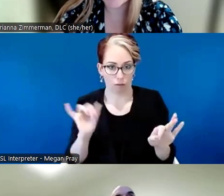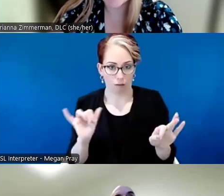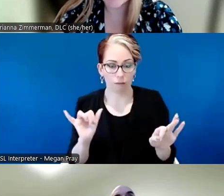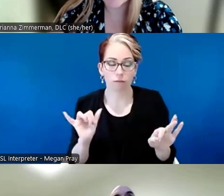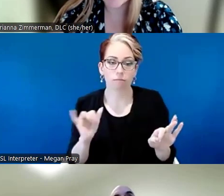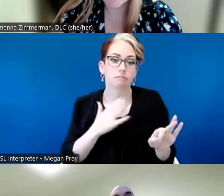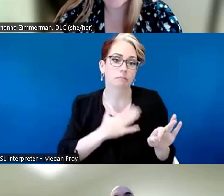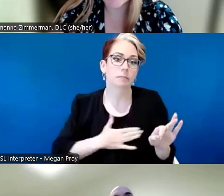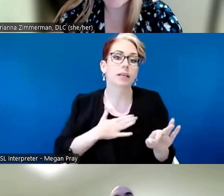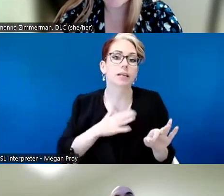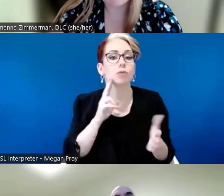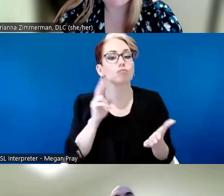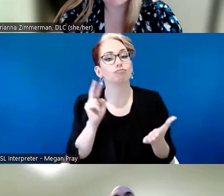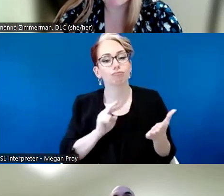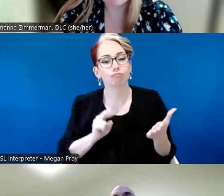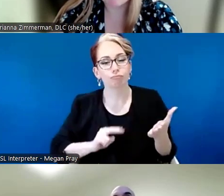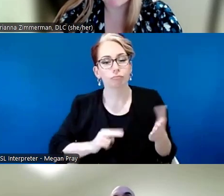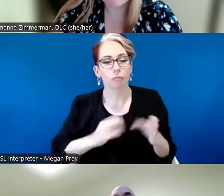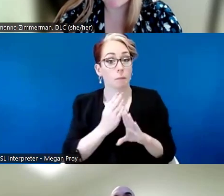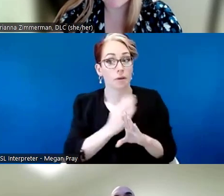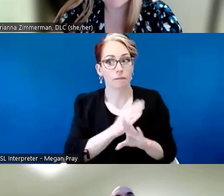that before you do a survey.